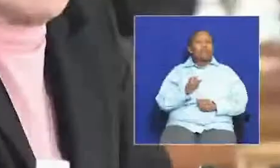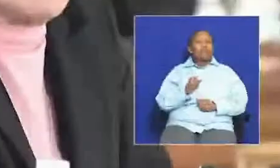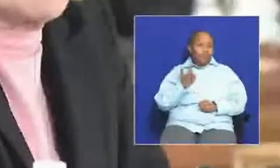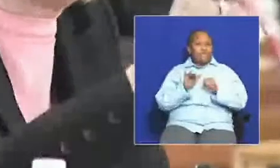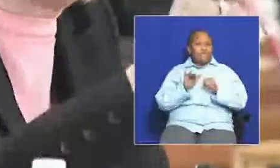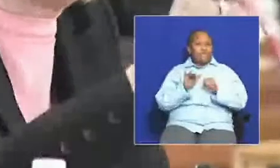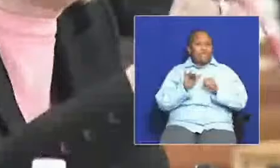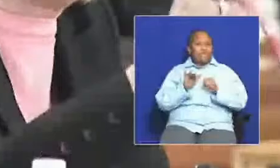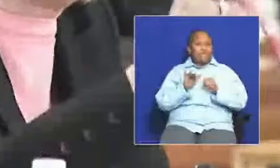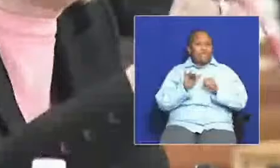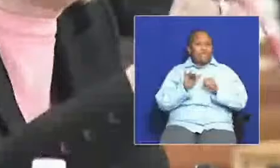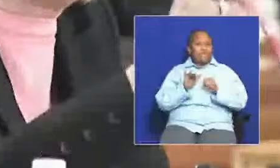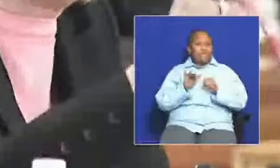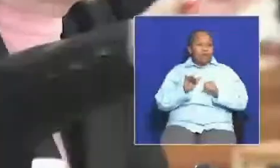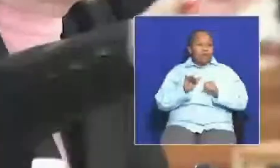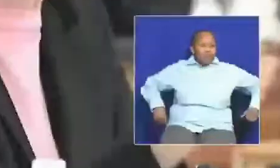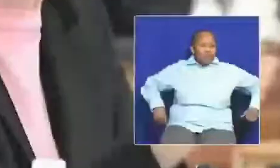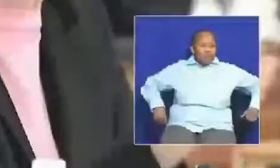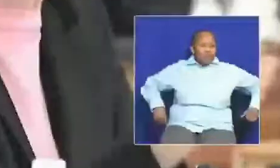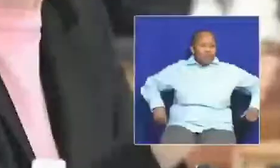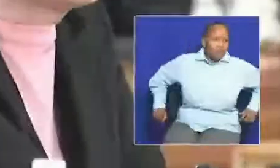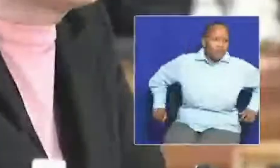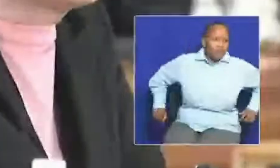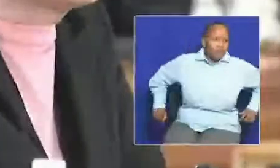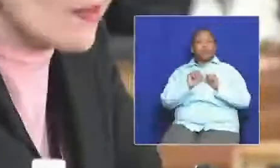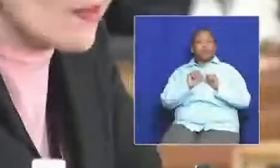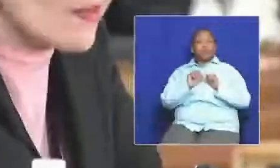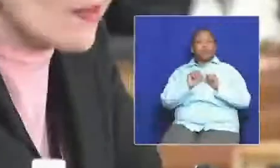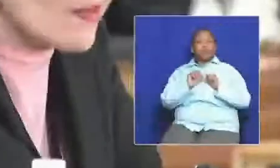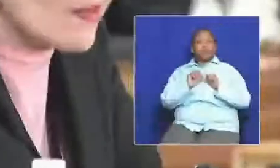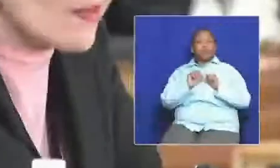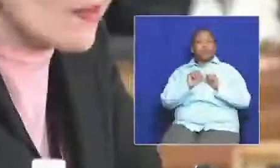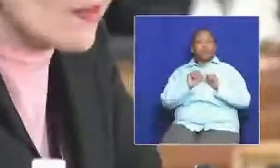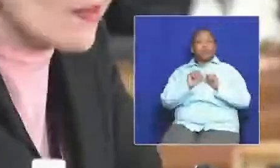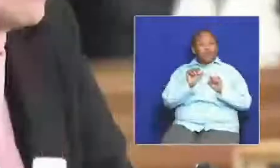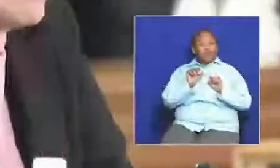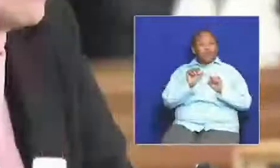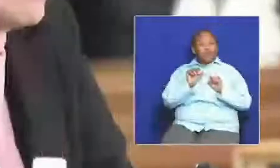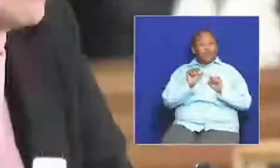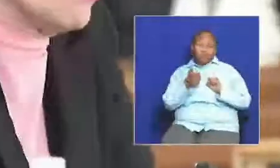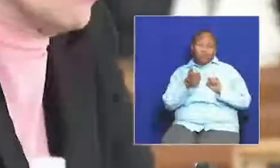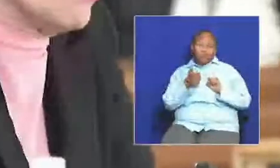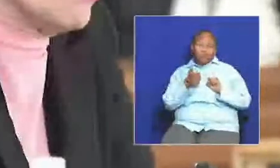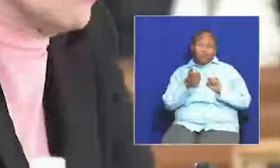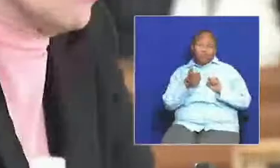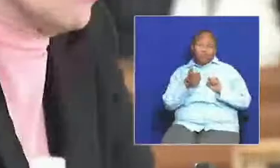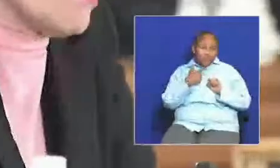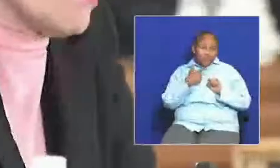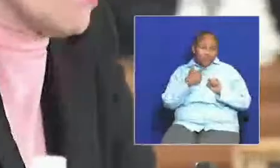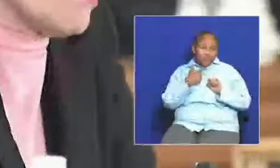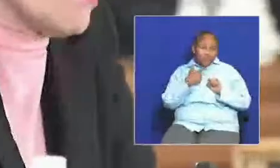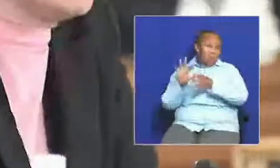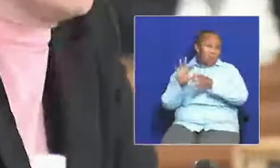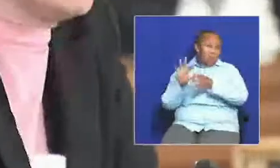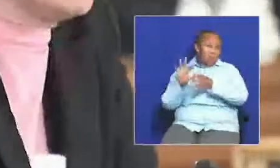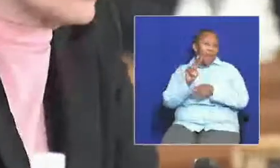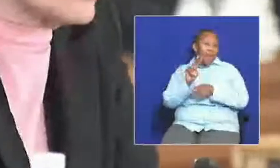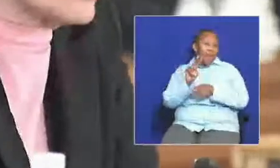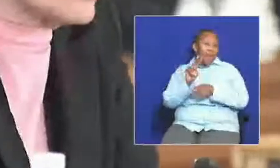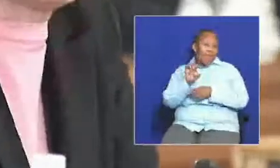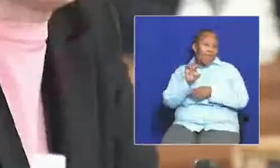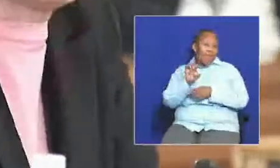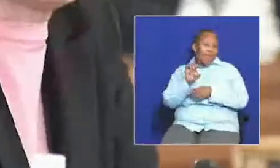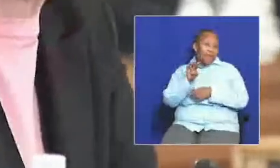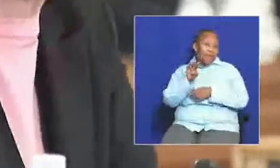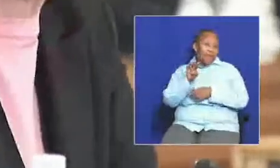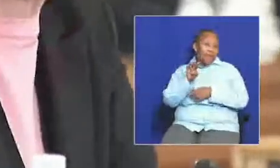seemingly net bank, so then the other one, if these relate to net, and my client, according